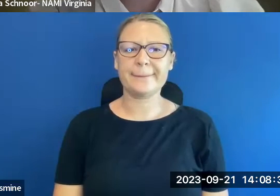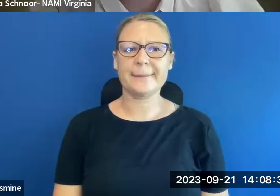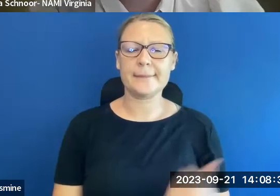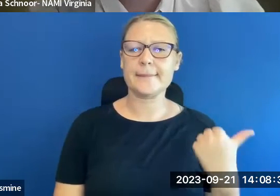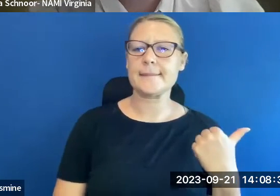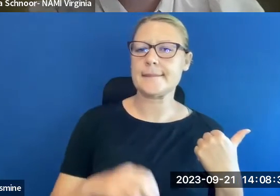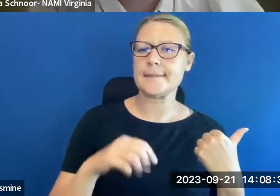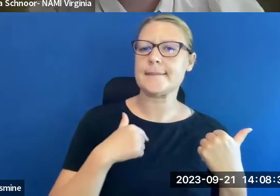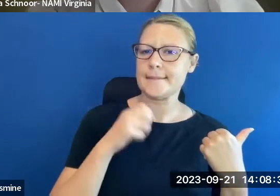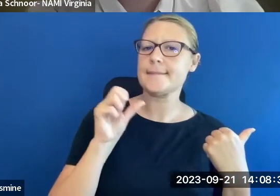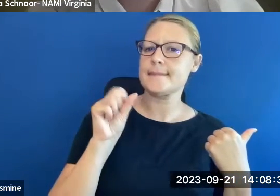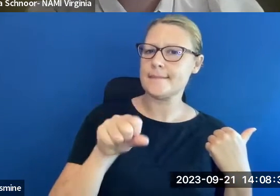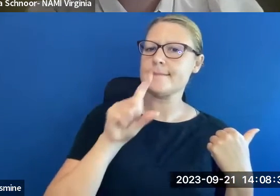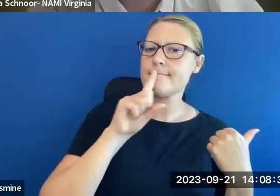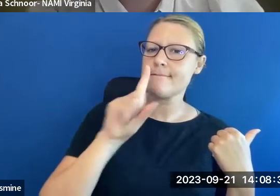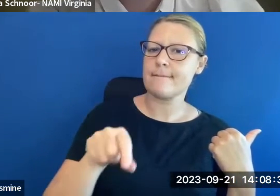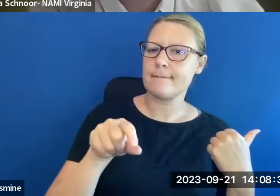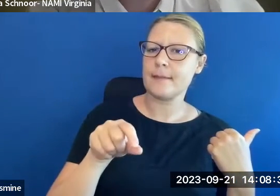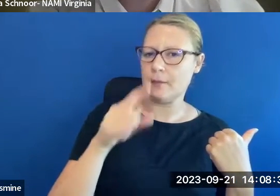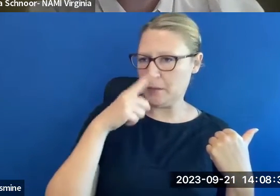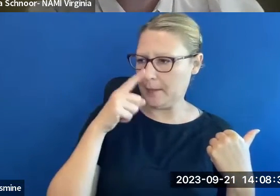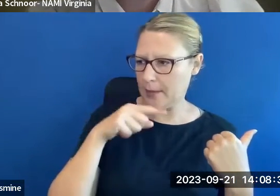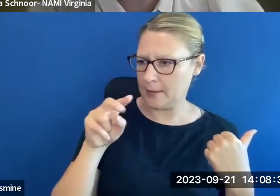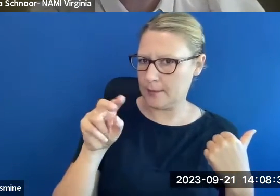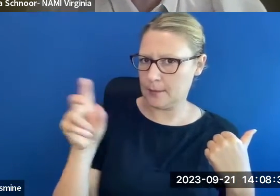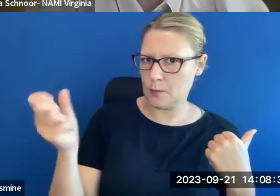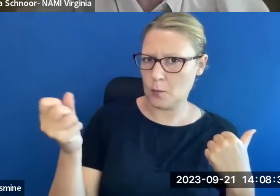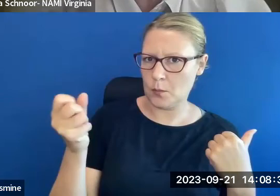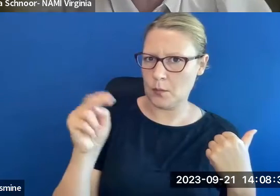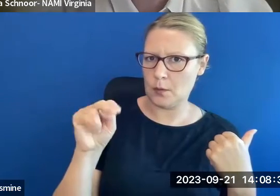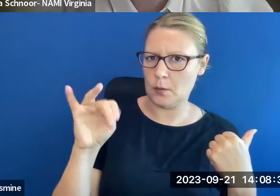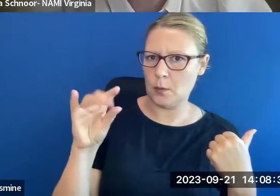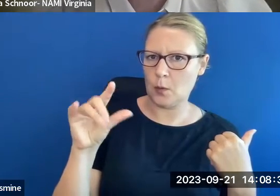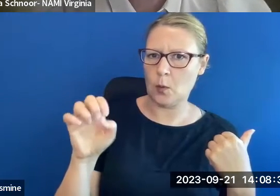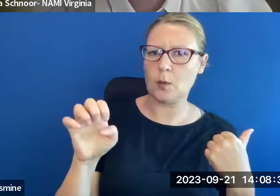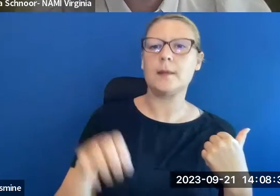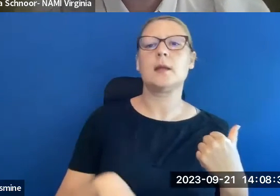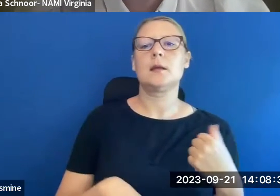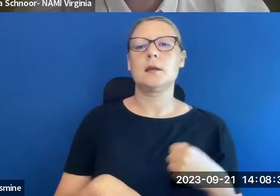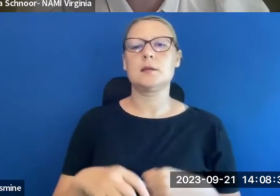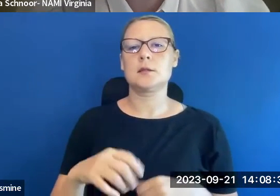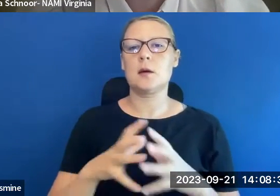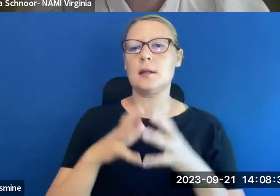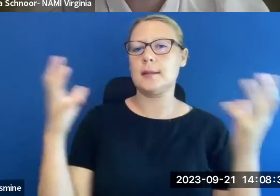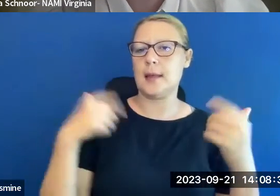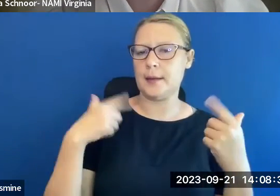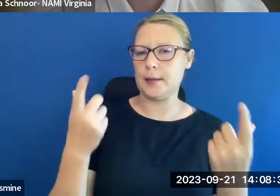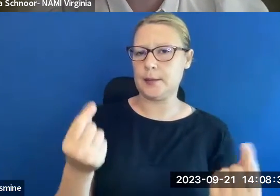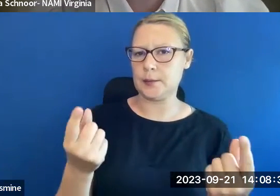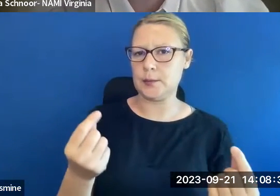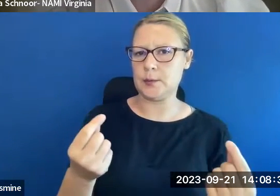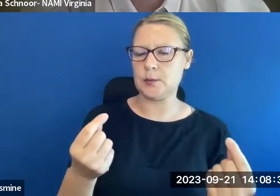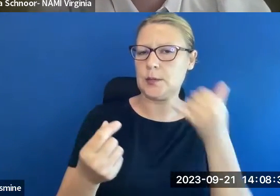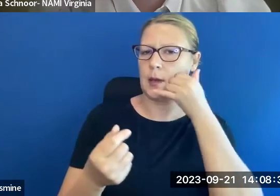can jump on that, if you don't mind, Nicole. Say a lot of what I do with the